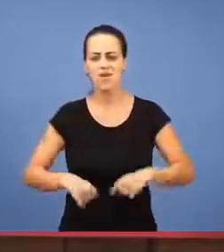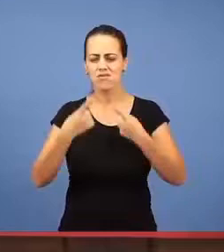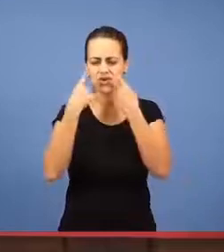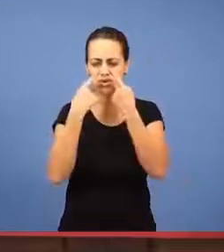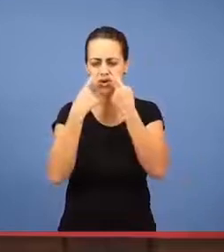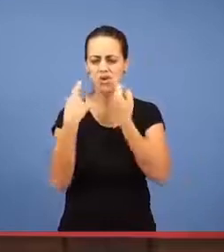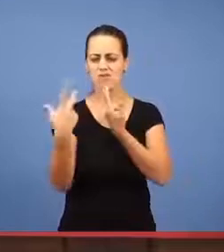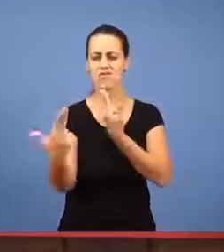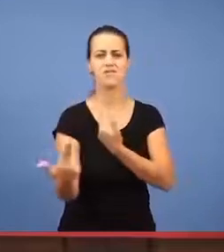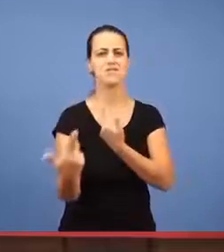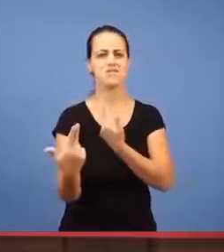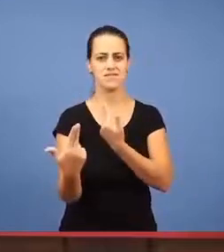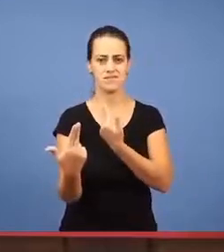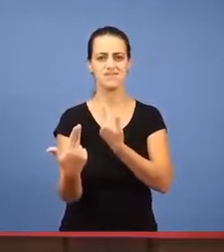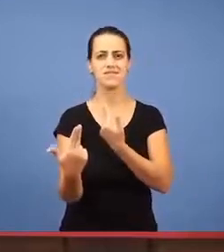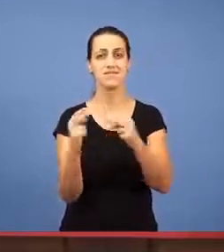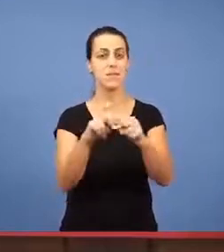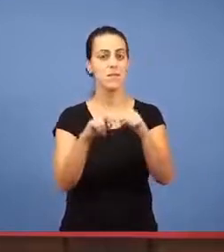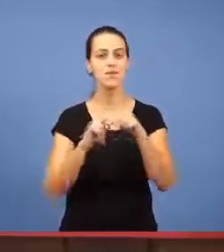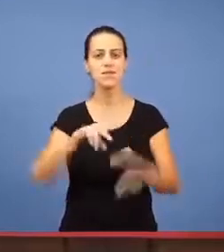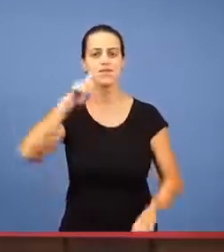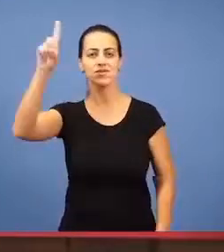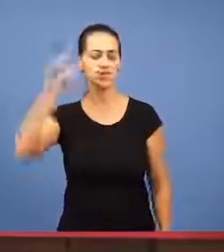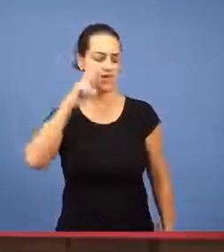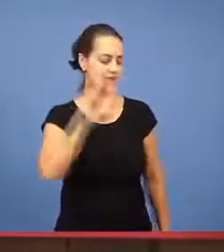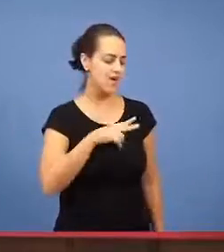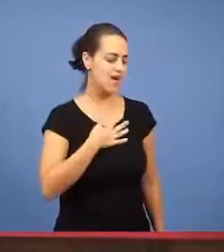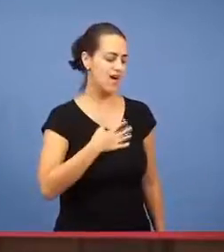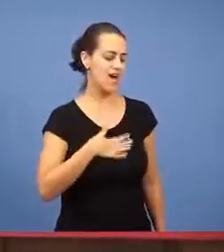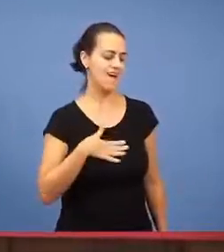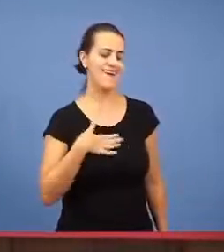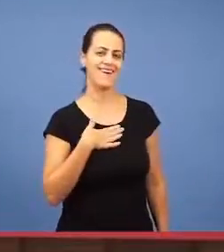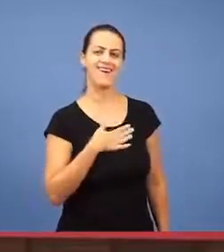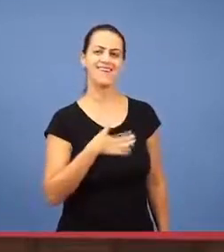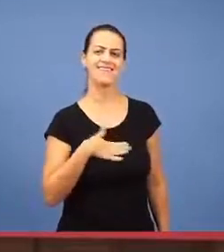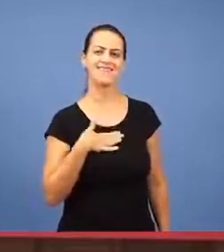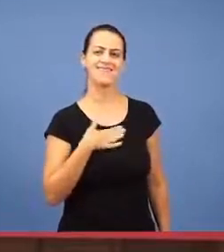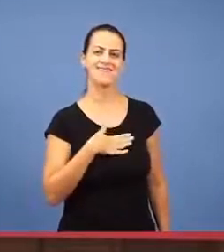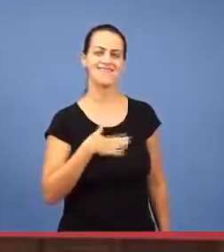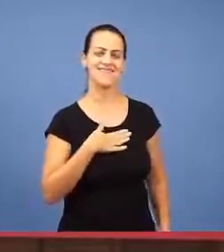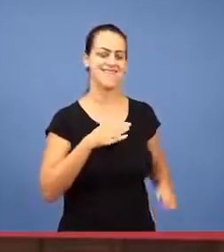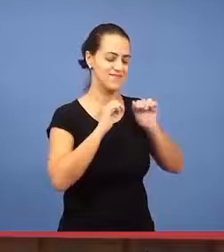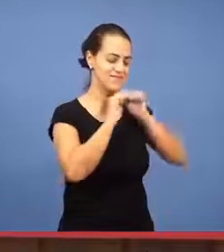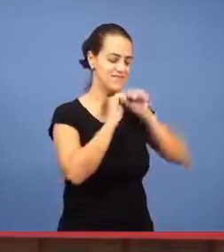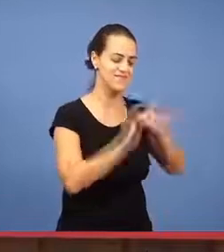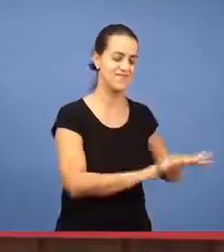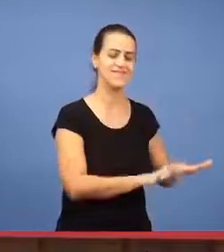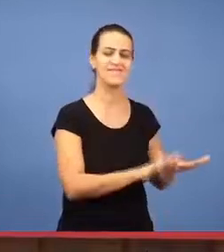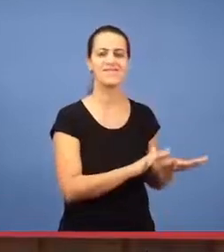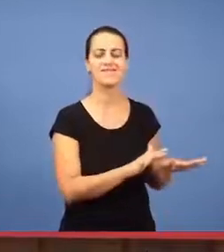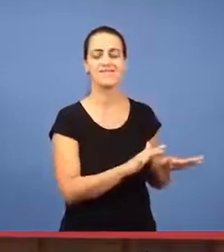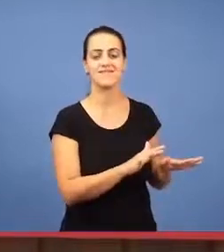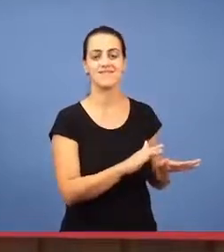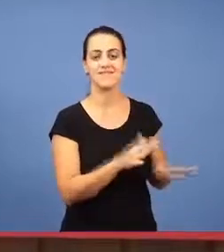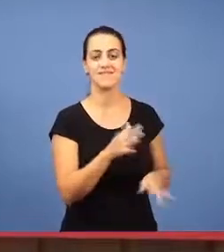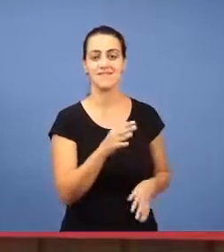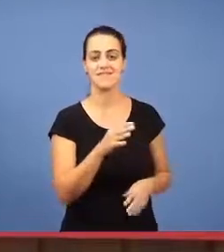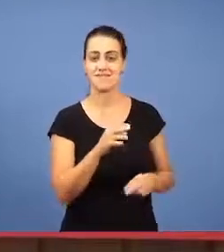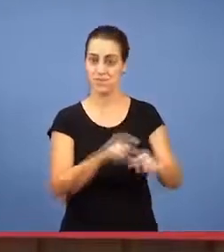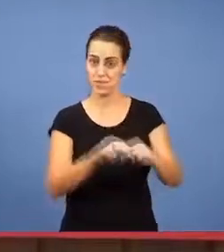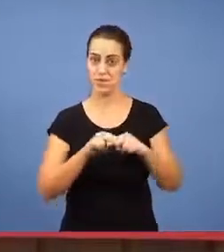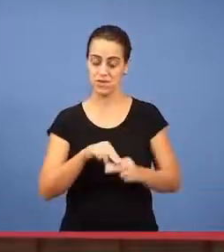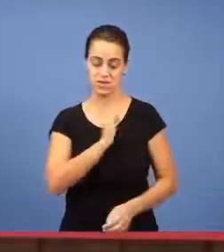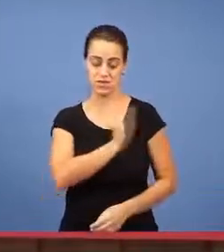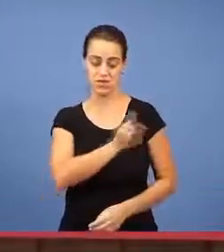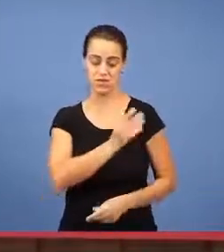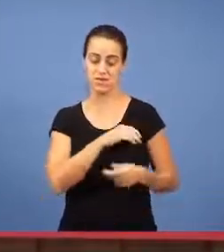brethren cry for one another. This is what the Lord calls the Lord to hear our prayers. And